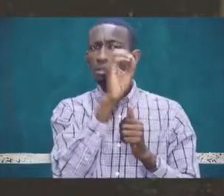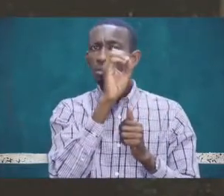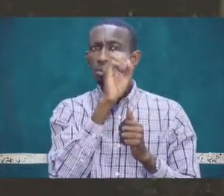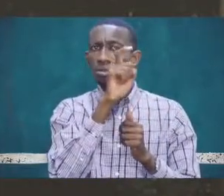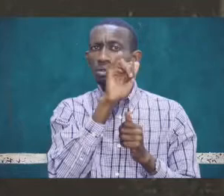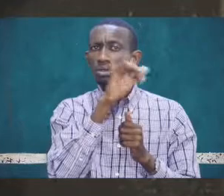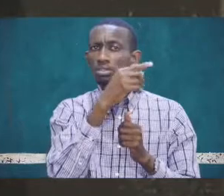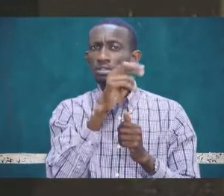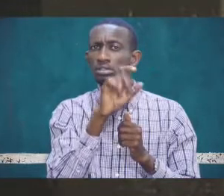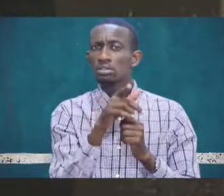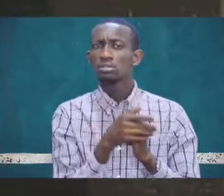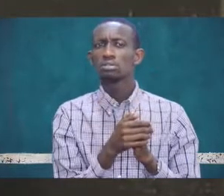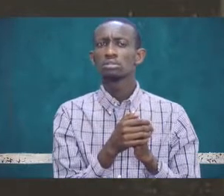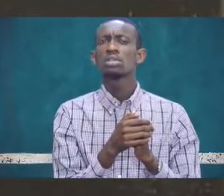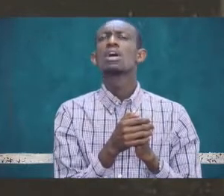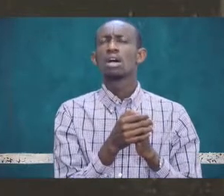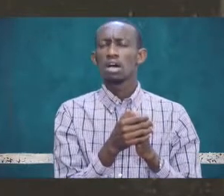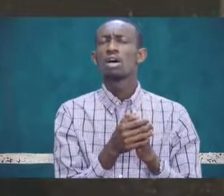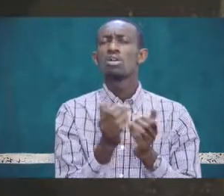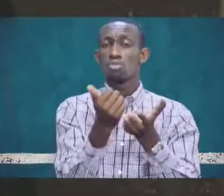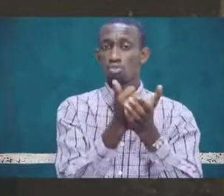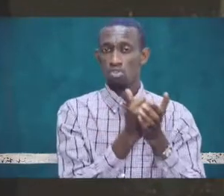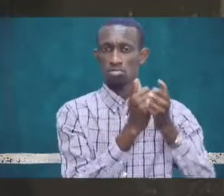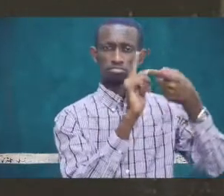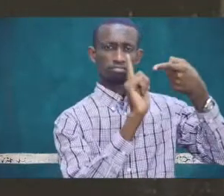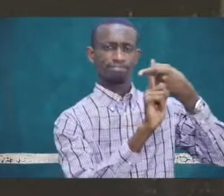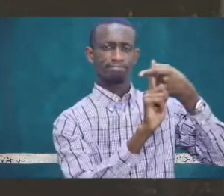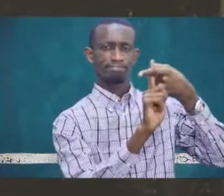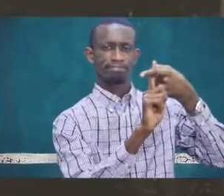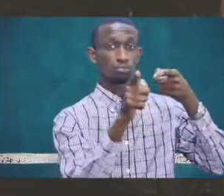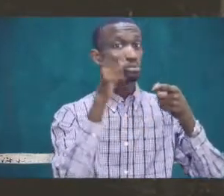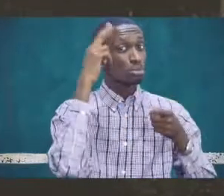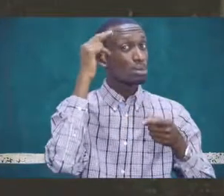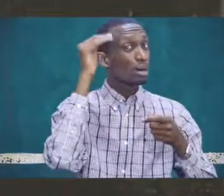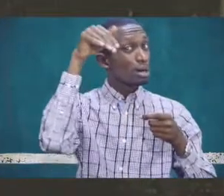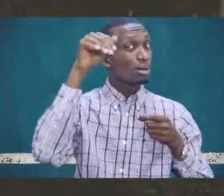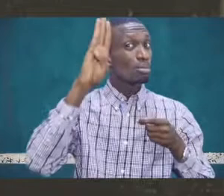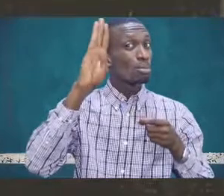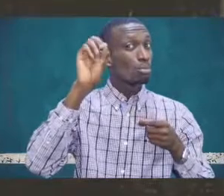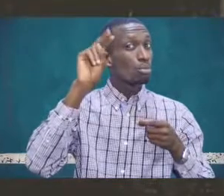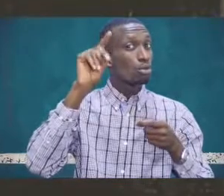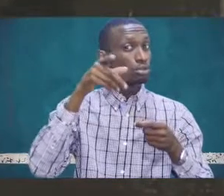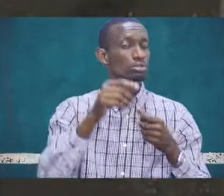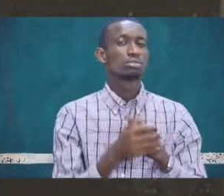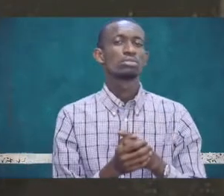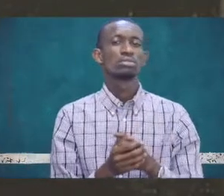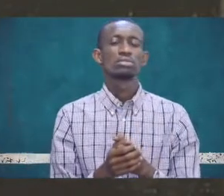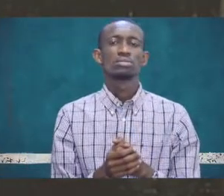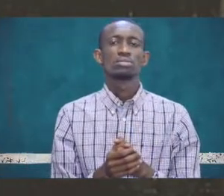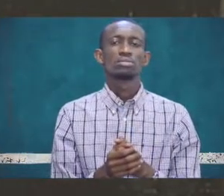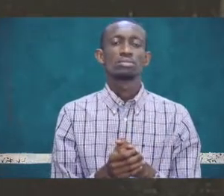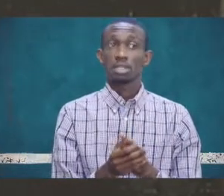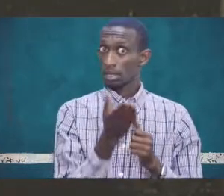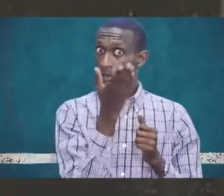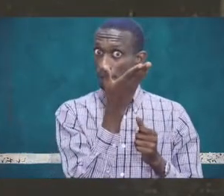the hydrogen, forms a partial positive charge. Remember, there is a bond here. So in this case, we